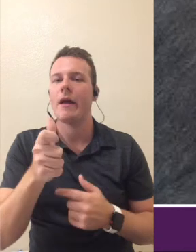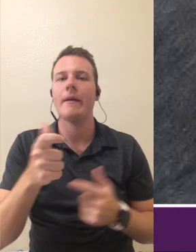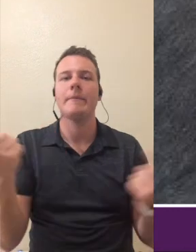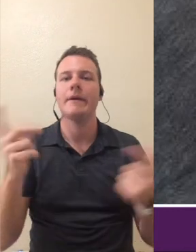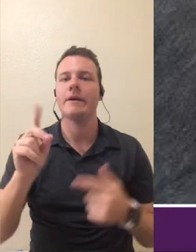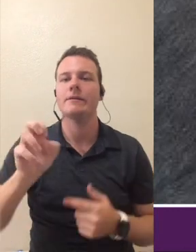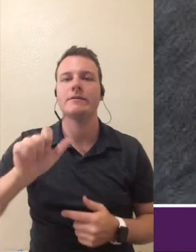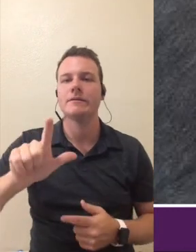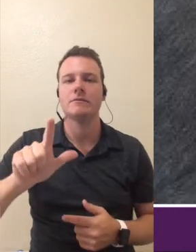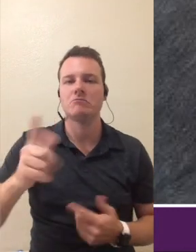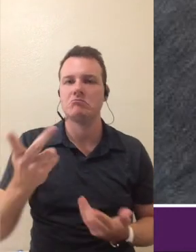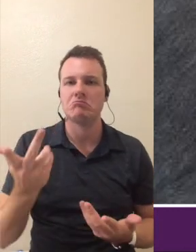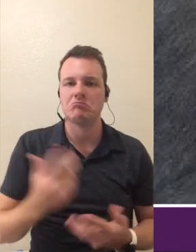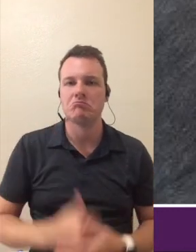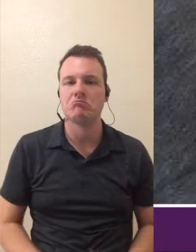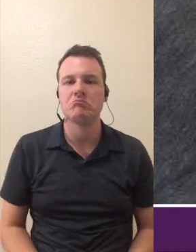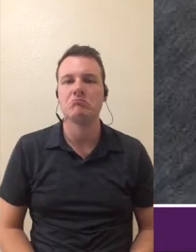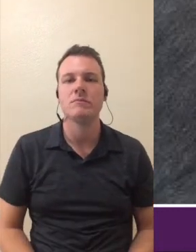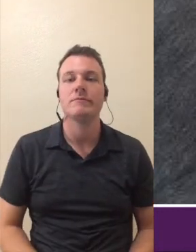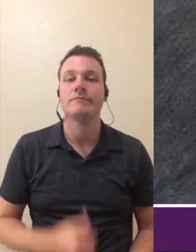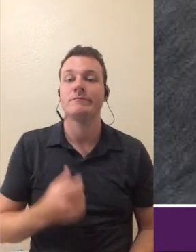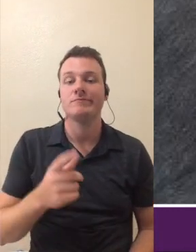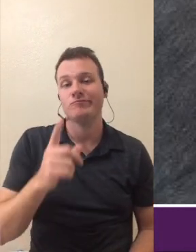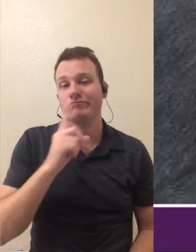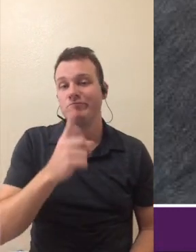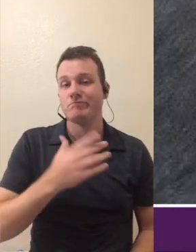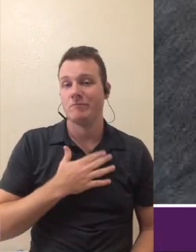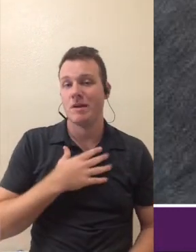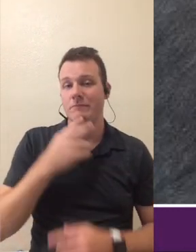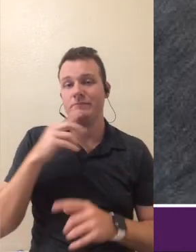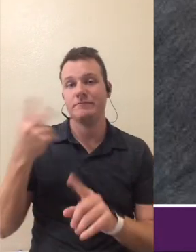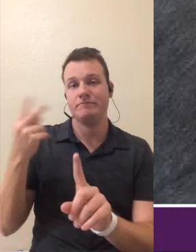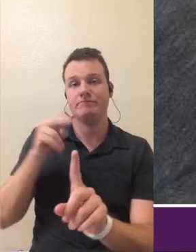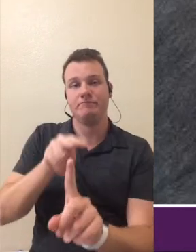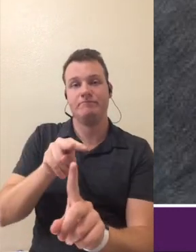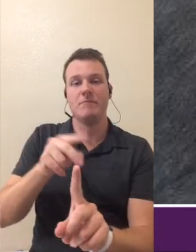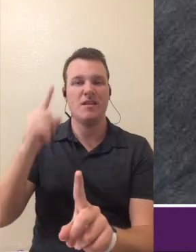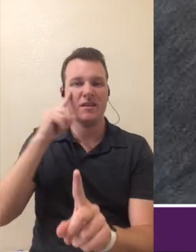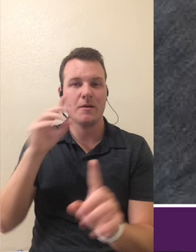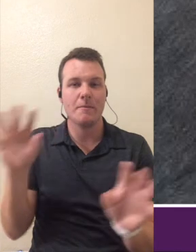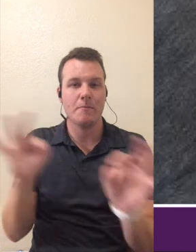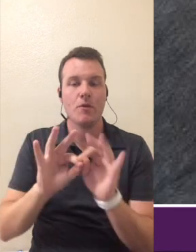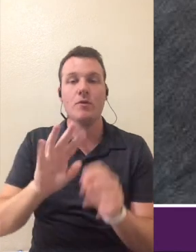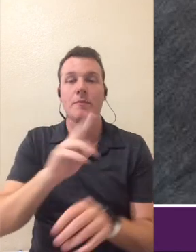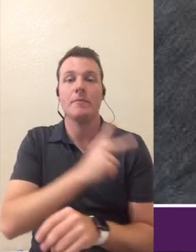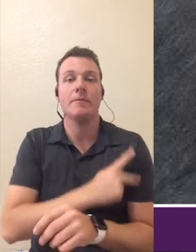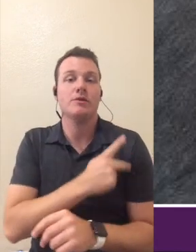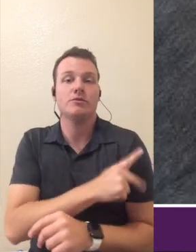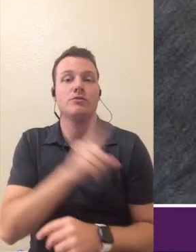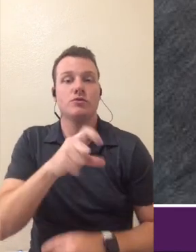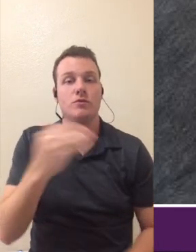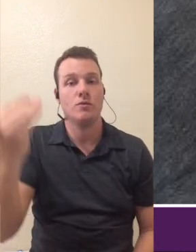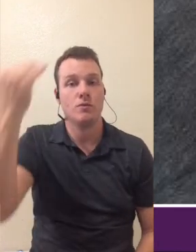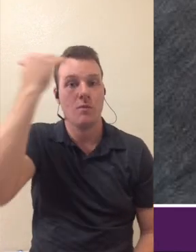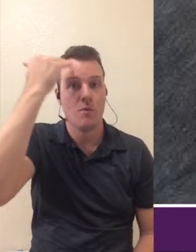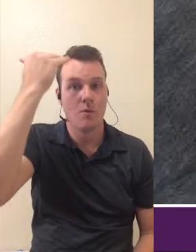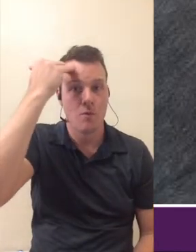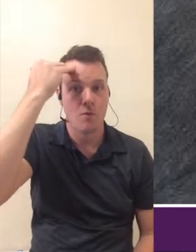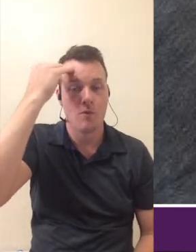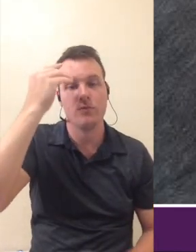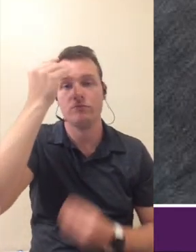wasn't such a big deal. So the name of the game here, from my perspective, is keep your patients